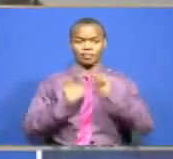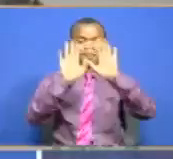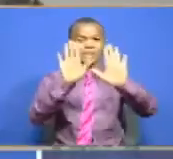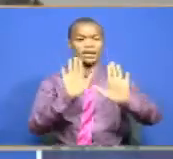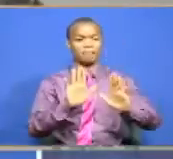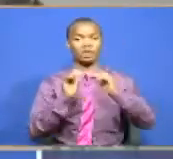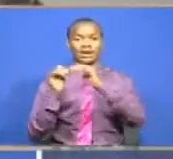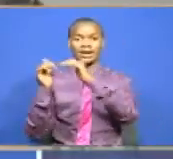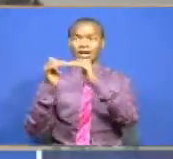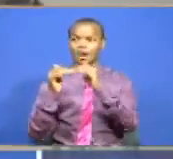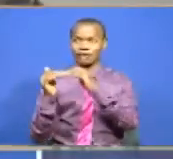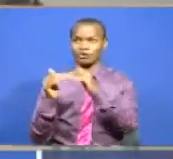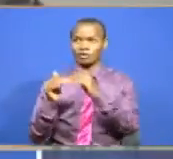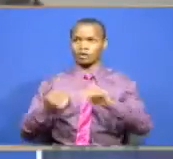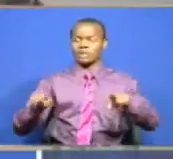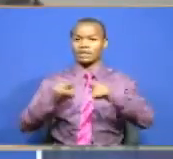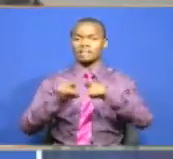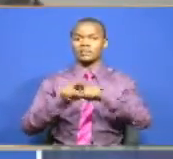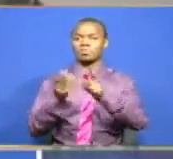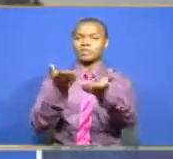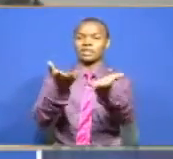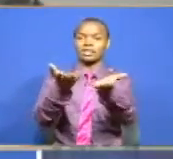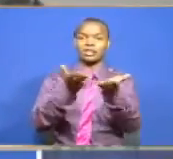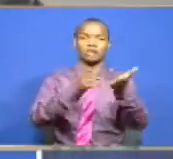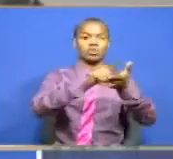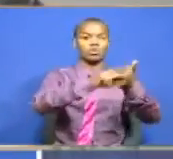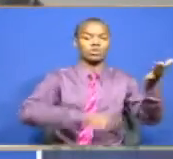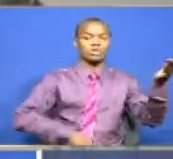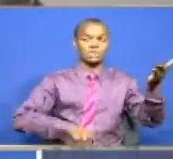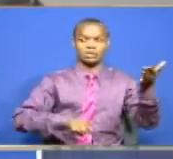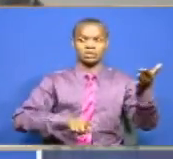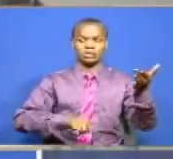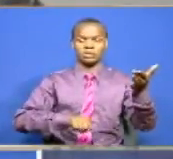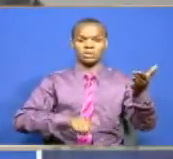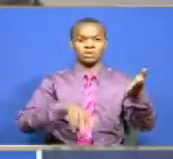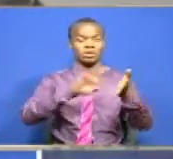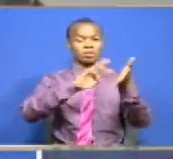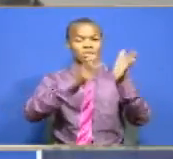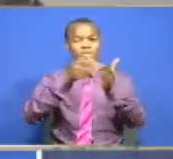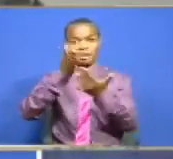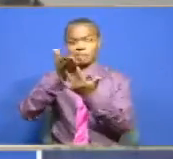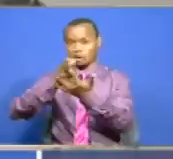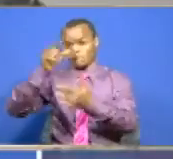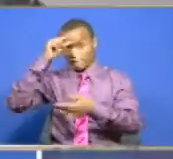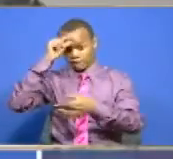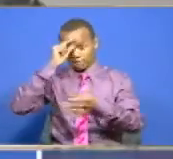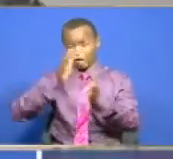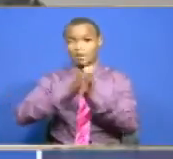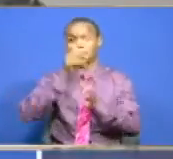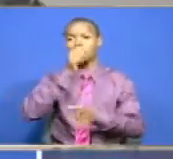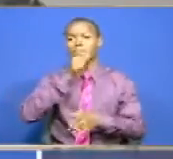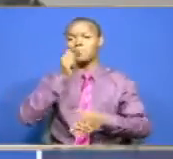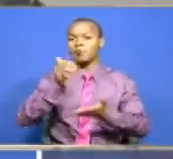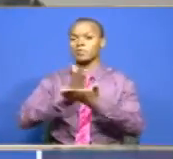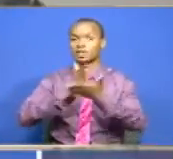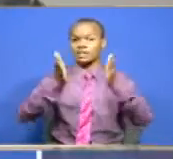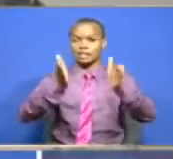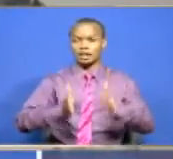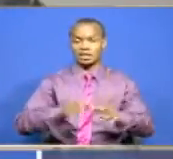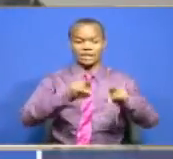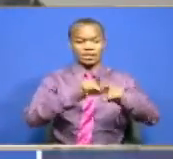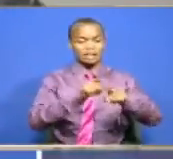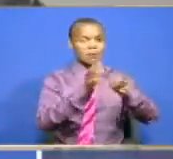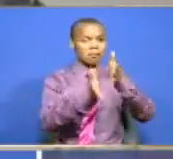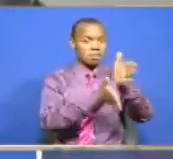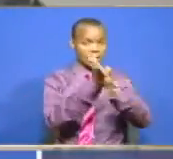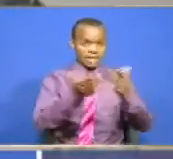there, and we would need again, a multilateral approach between government and private sector, I think. Town planning comes into